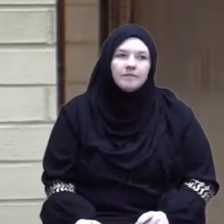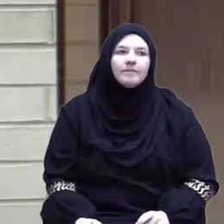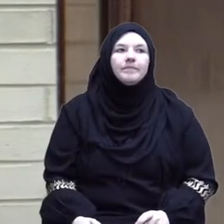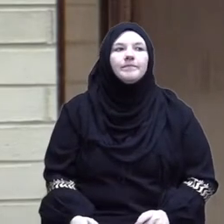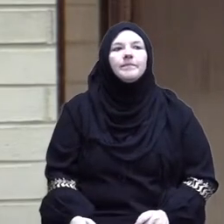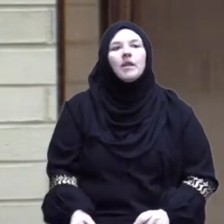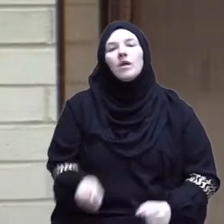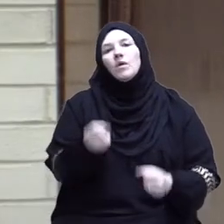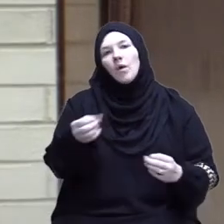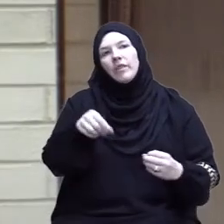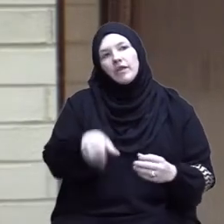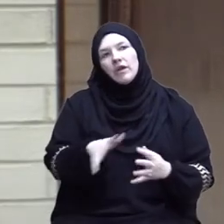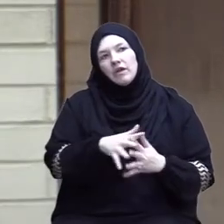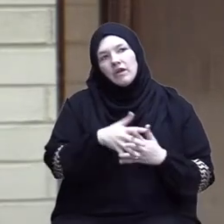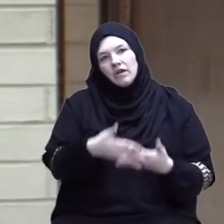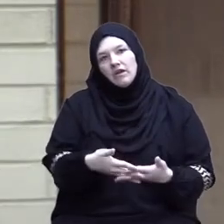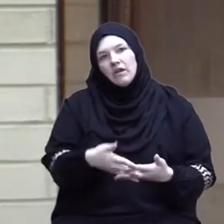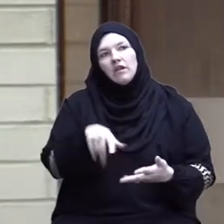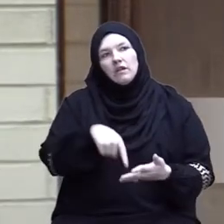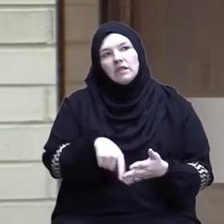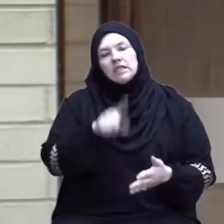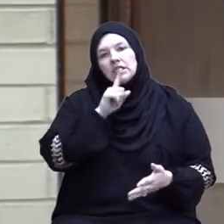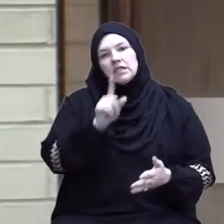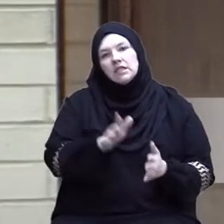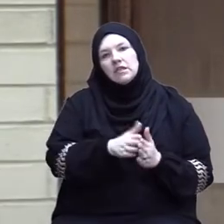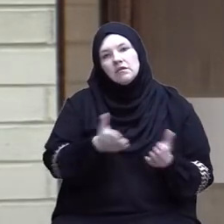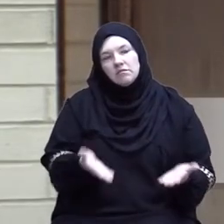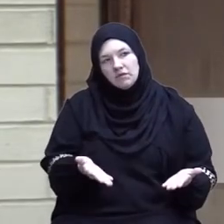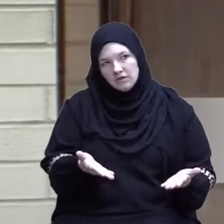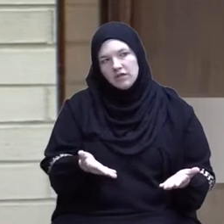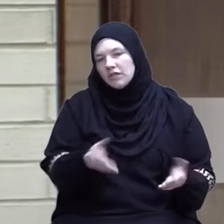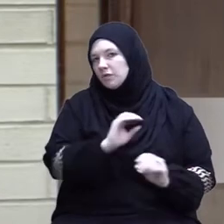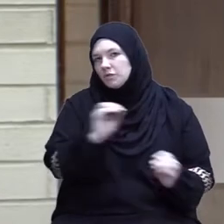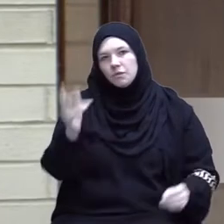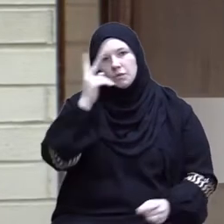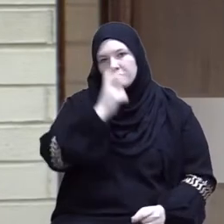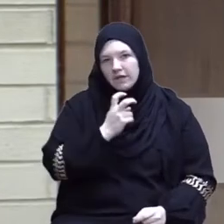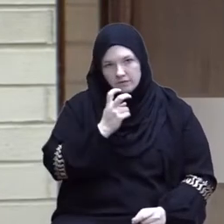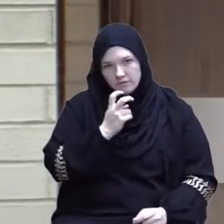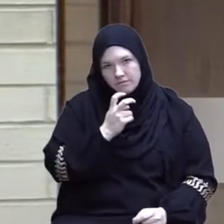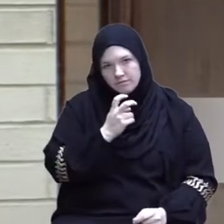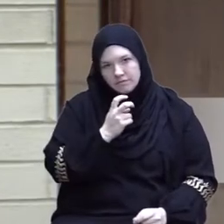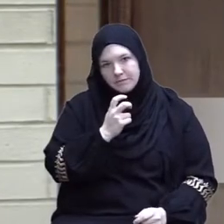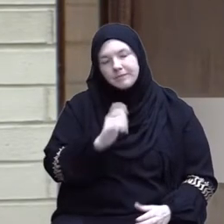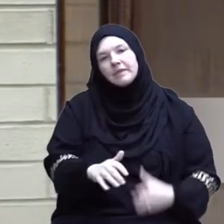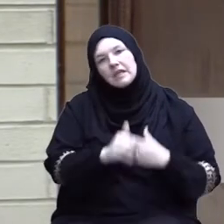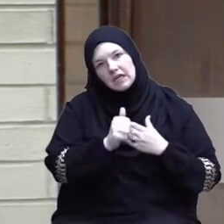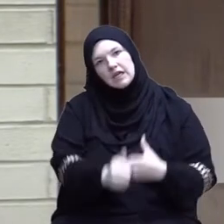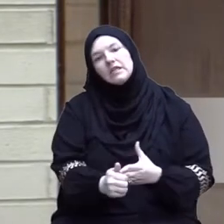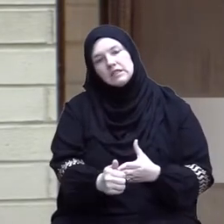So this book, indeed, this is the book whereof there is no doubt a